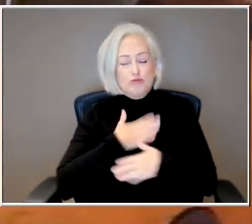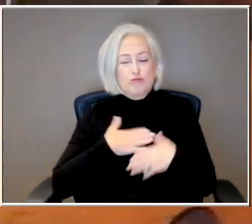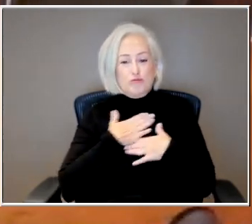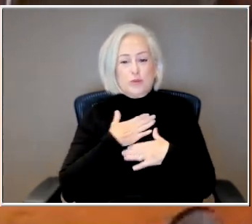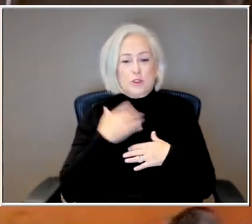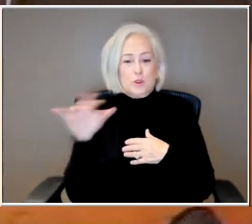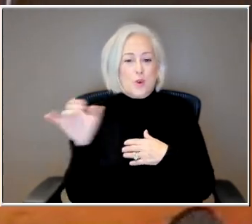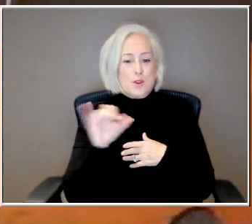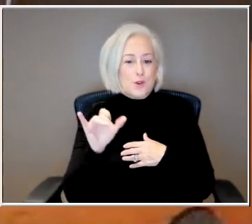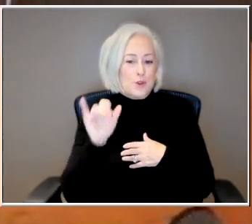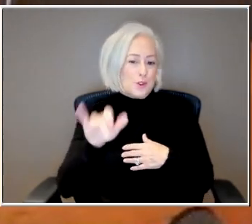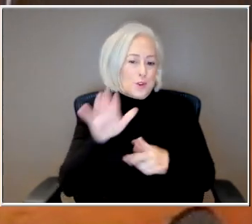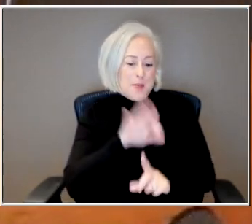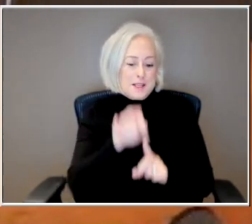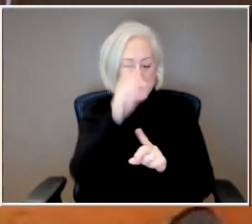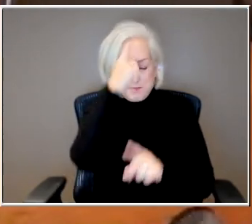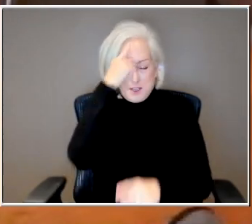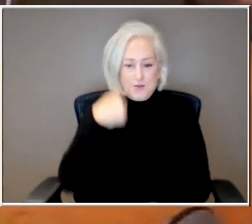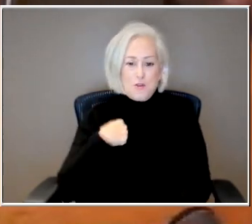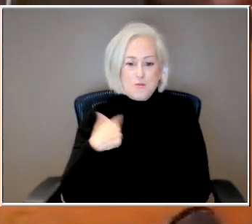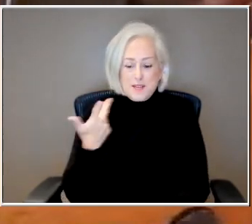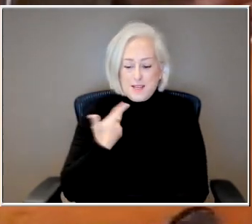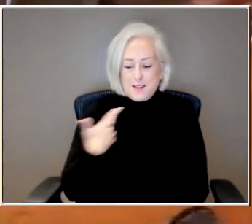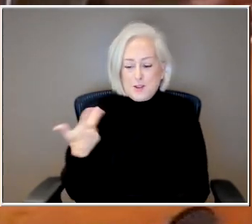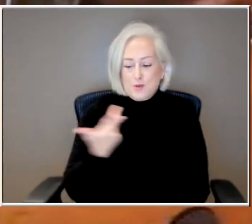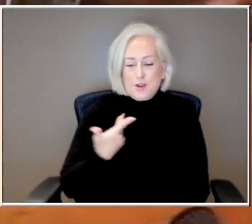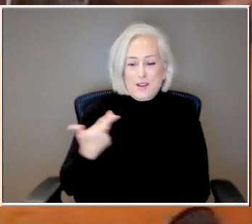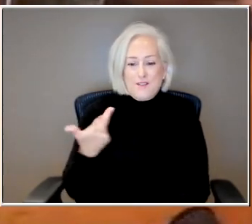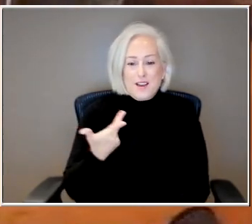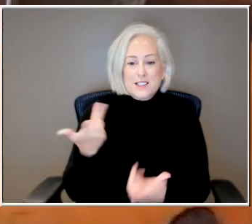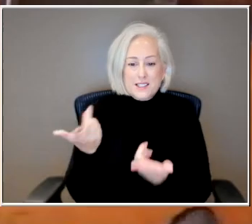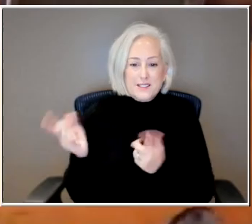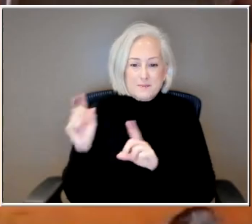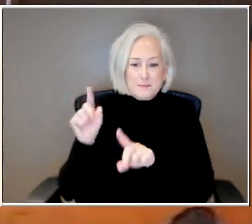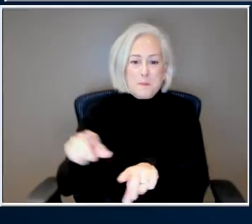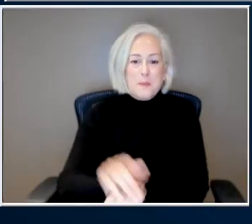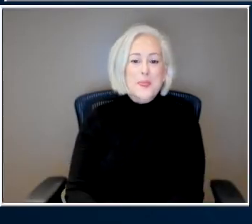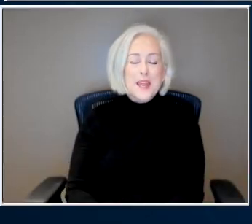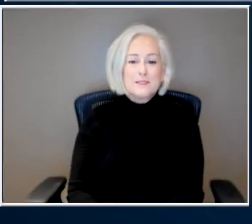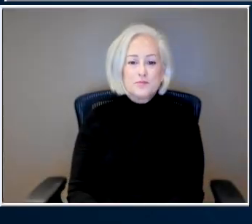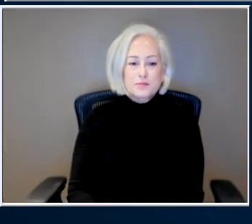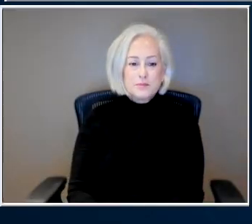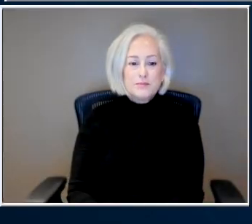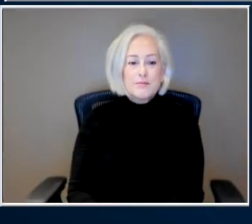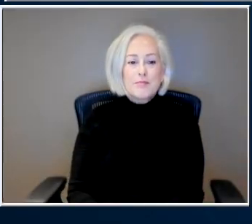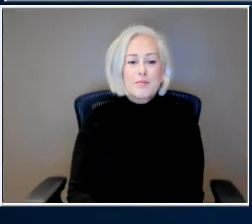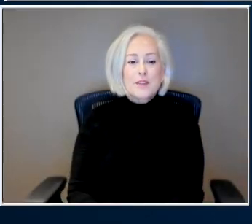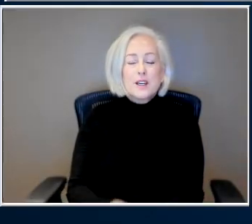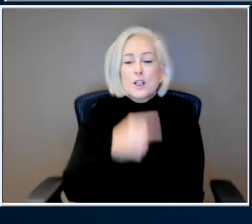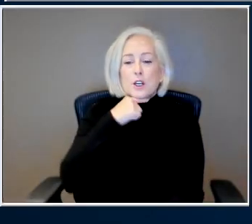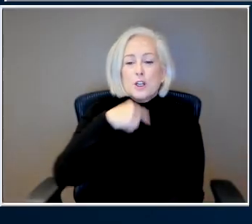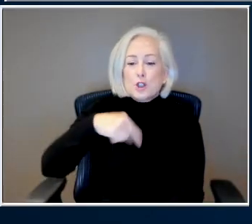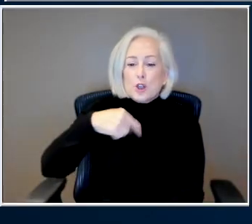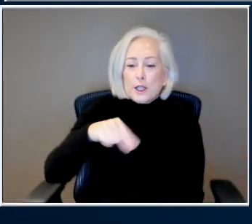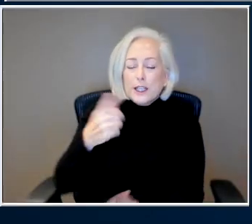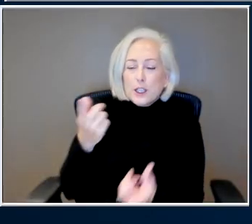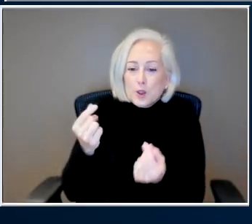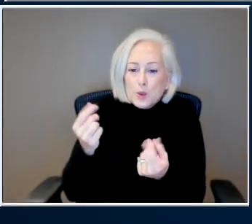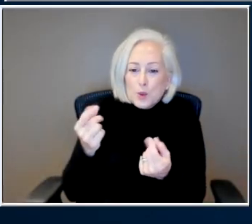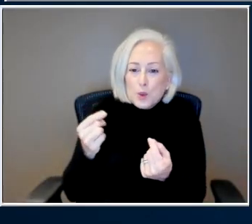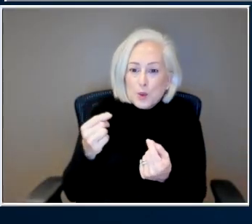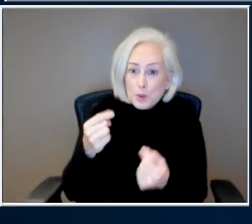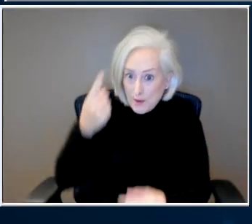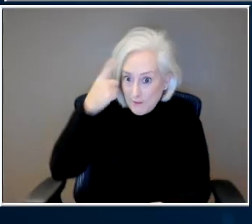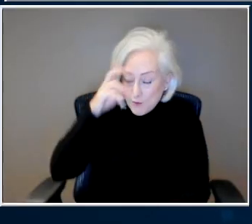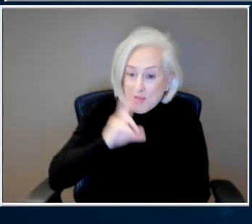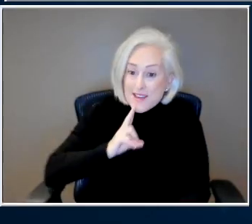real special hunting the 3 generations. Okay, those turkeys, what are you doing with those turkeys? Are those Thanksgiving turkeys? Those